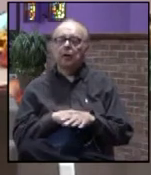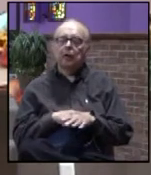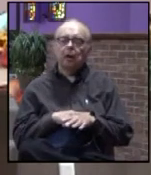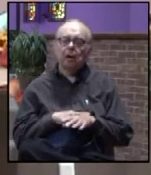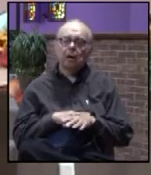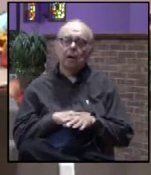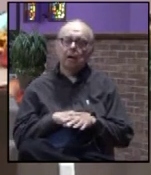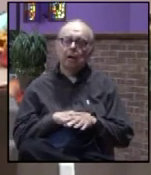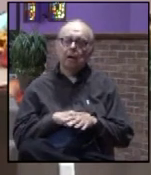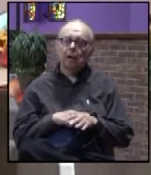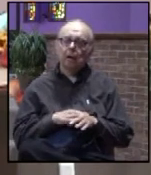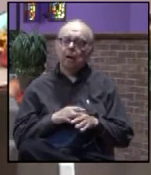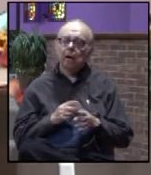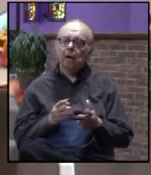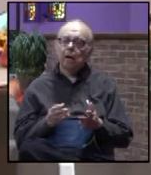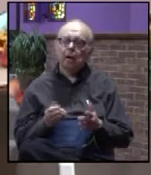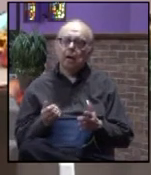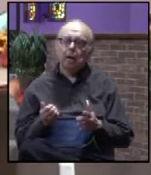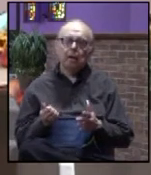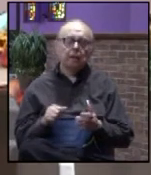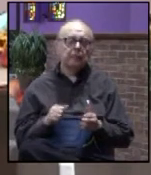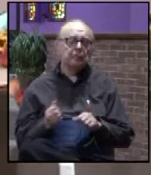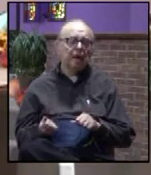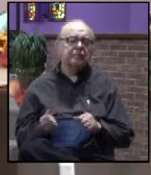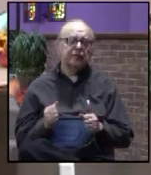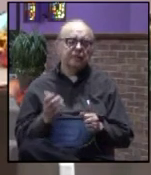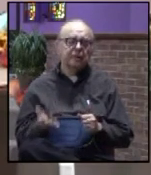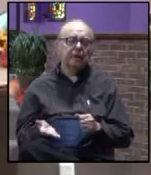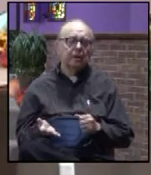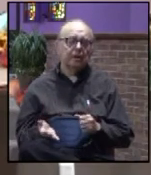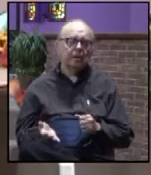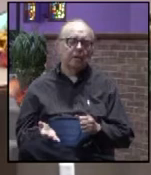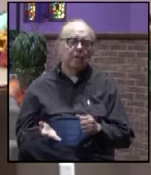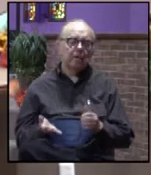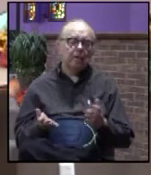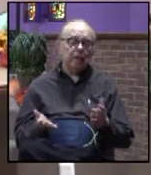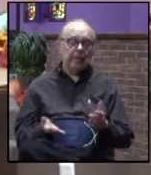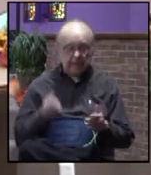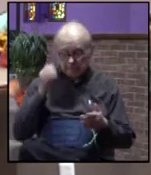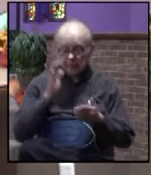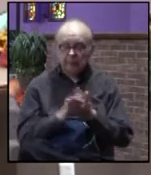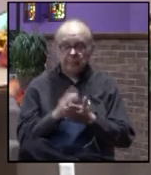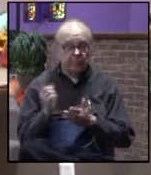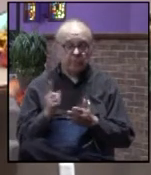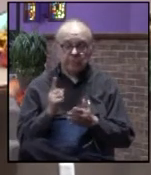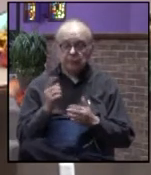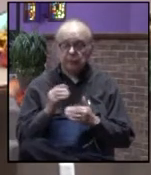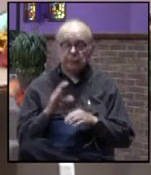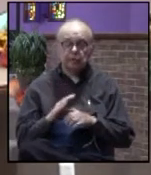old-fashioned Baptist. There's a few of them still around. And they believe they're the only church going to heaven.